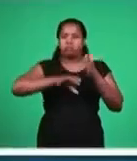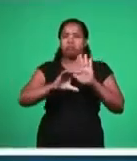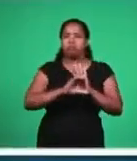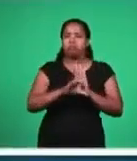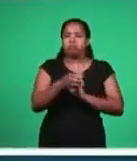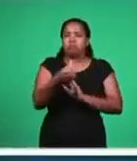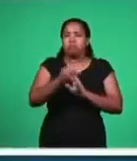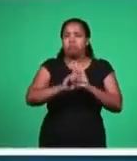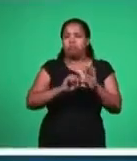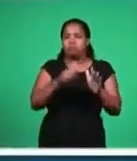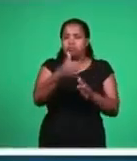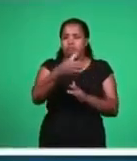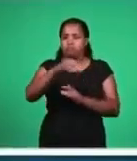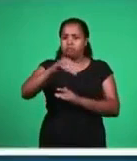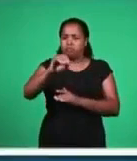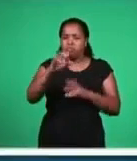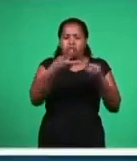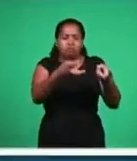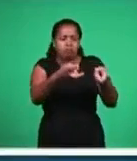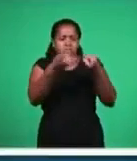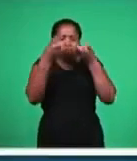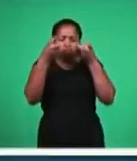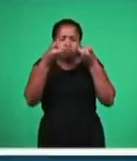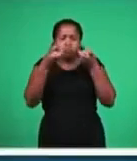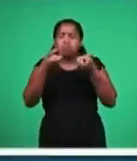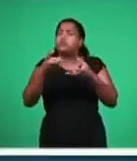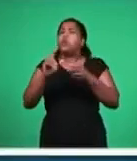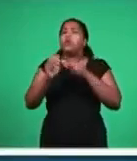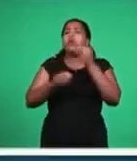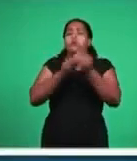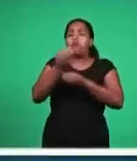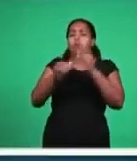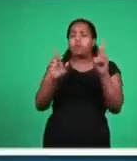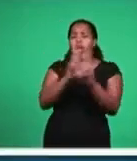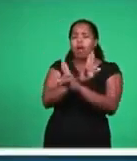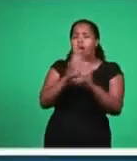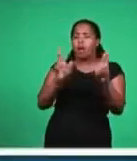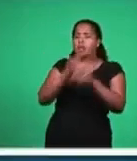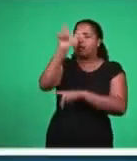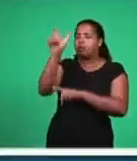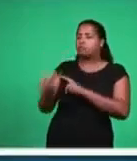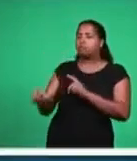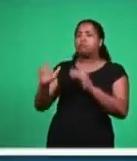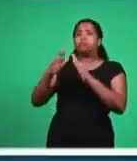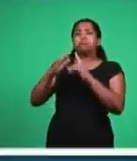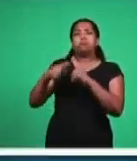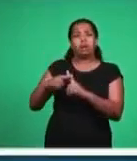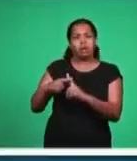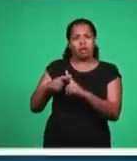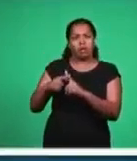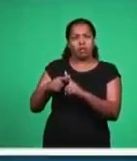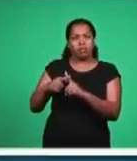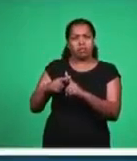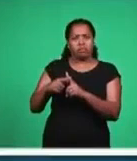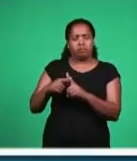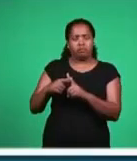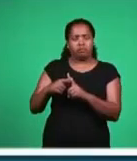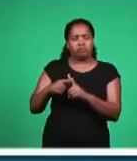chapter 6, verse 10, identify the figure of the church. So the question is,